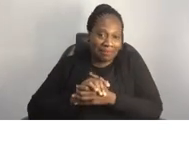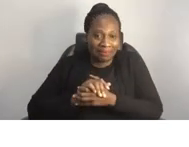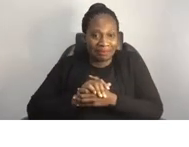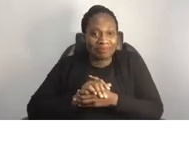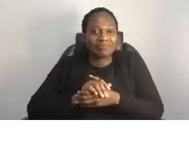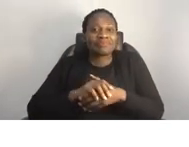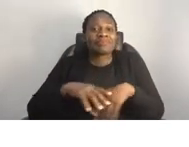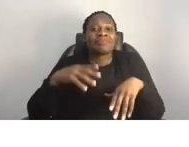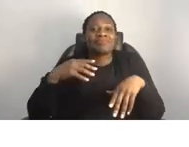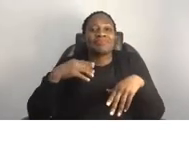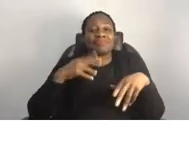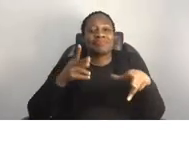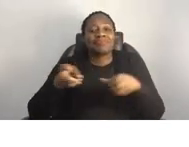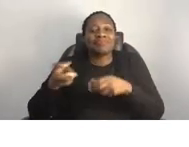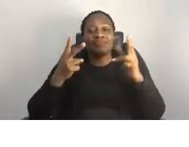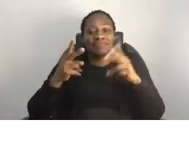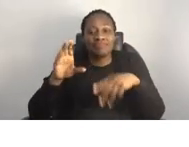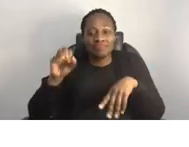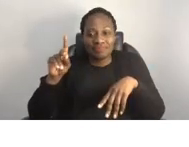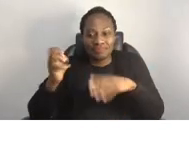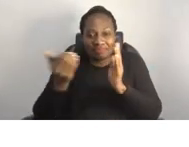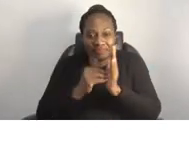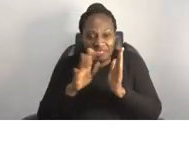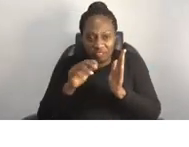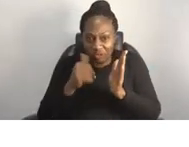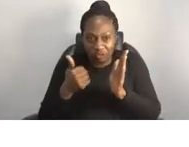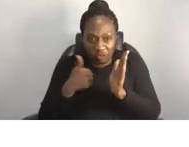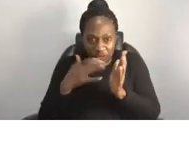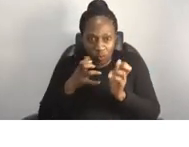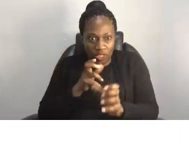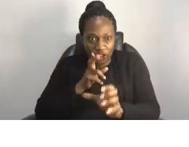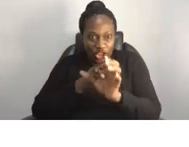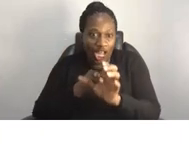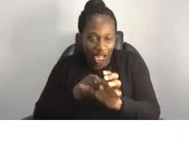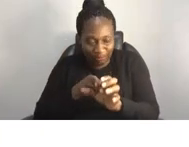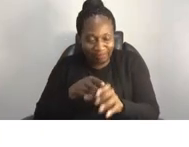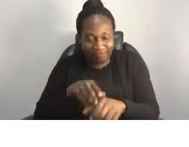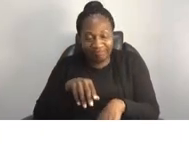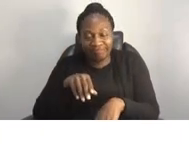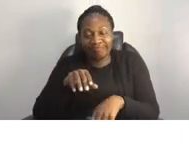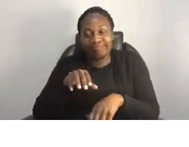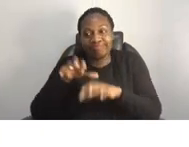And I'll pull up the code again just in case you don't have it and you want to jump into Menti too.